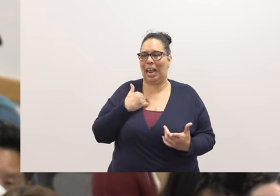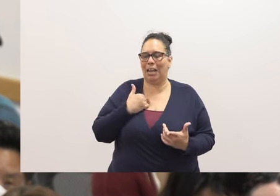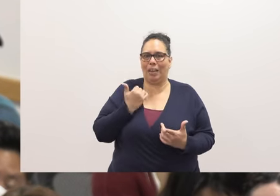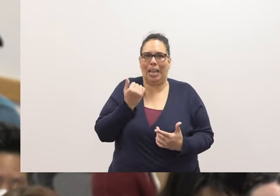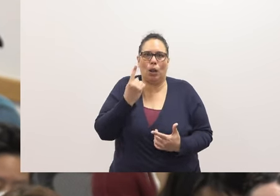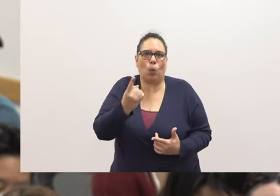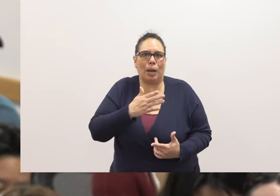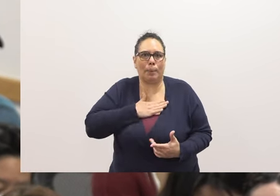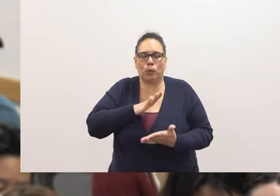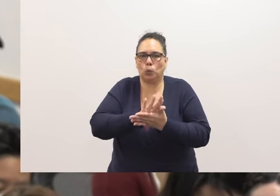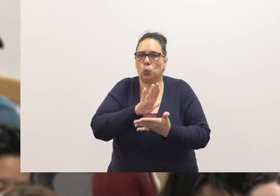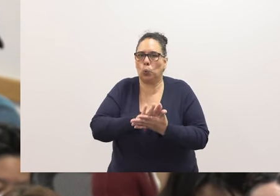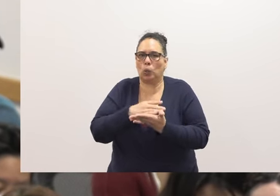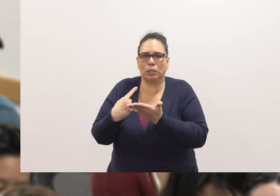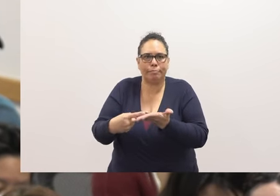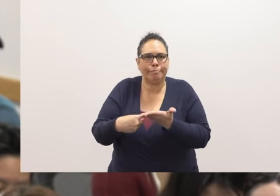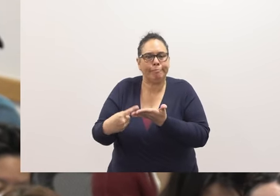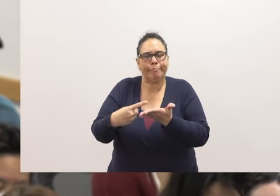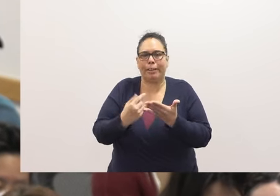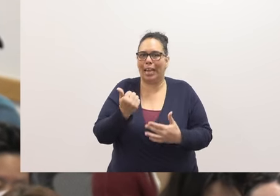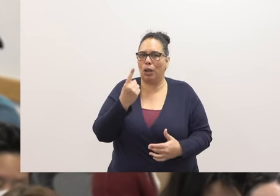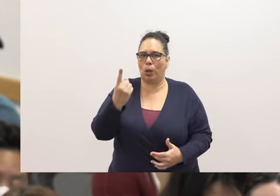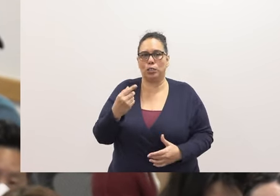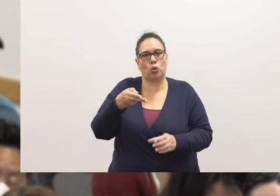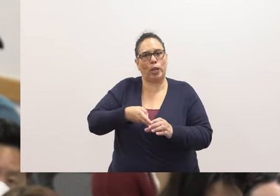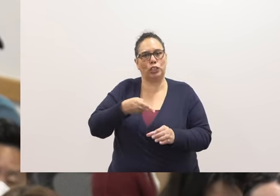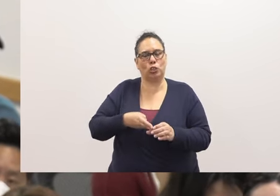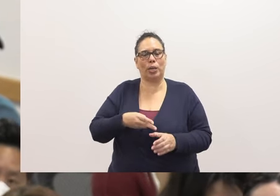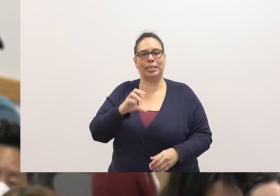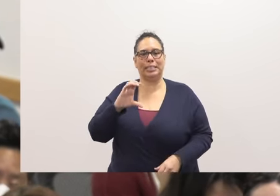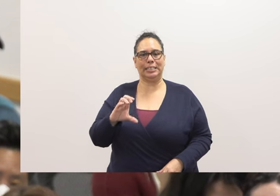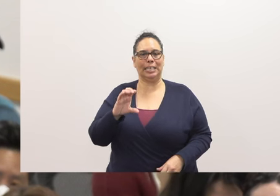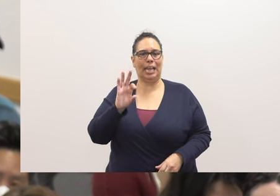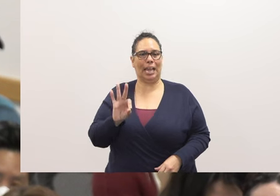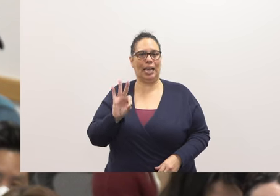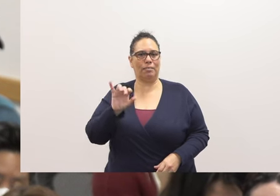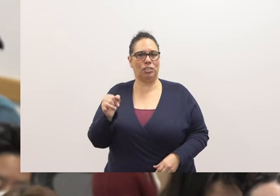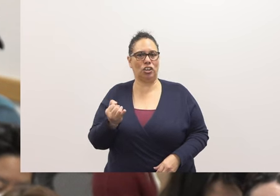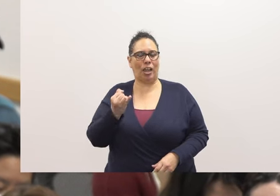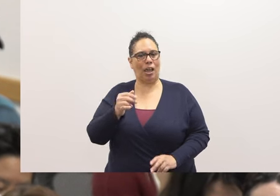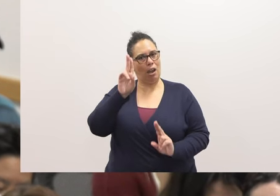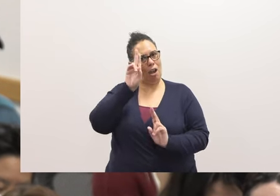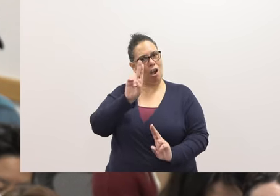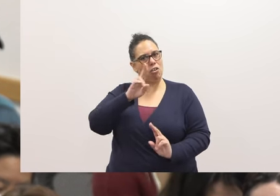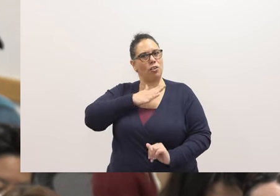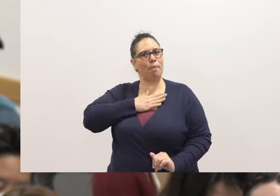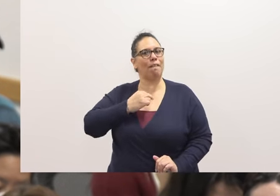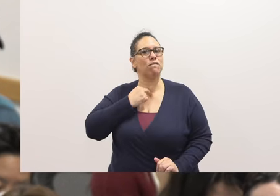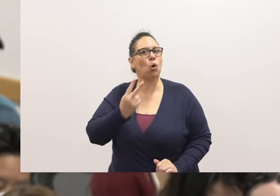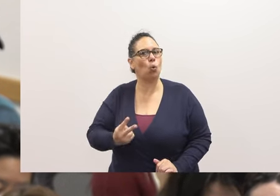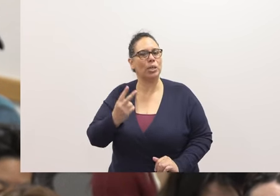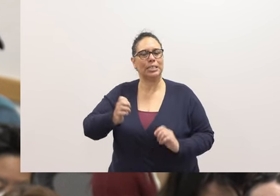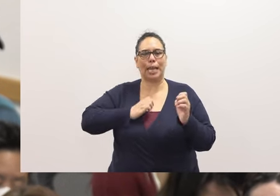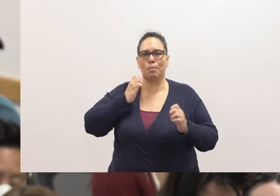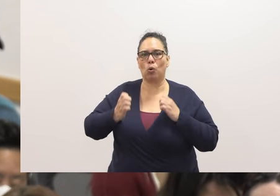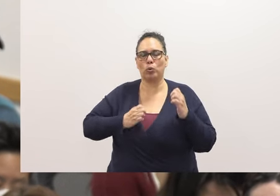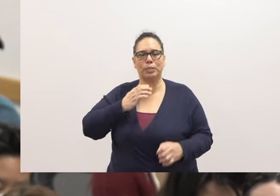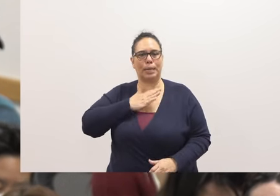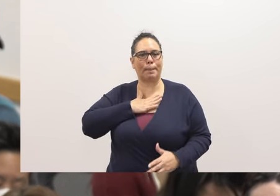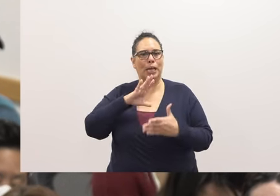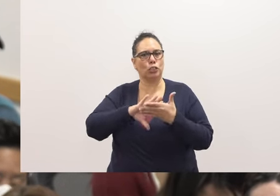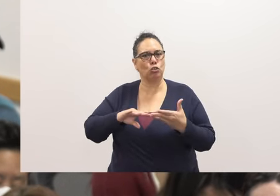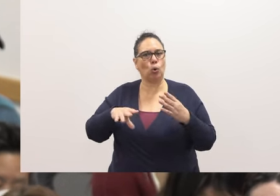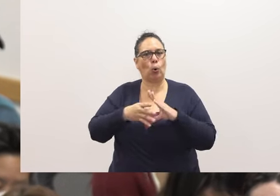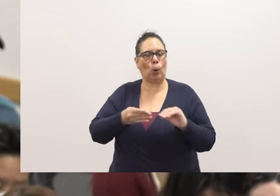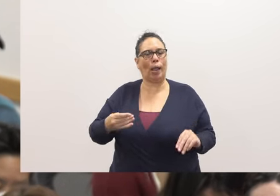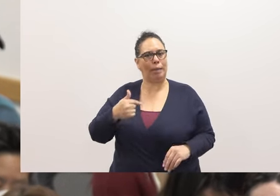talk to anyone really. So, I joined CFJ. CFJ honored my voice, my emotions, and my story, and made